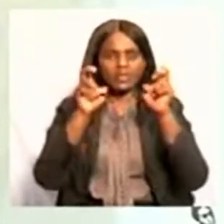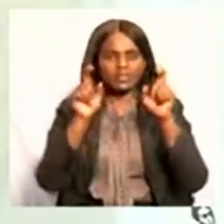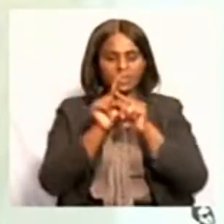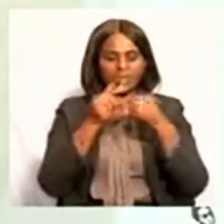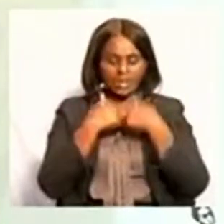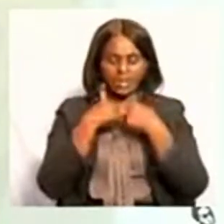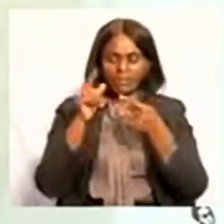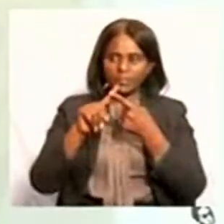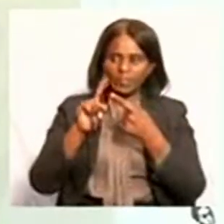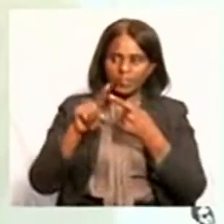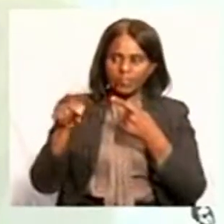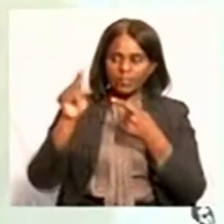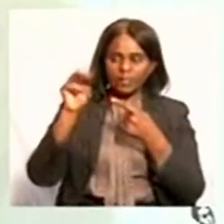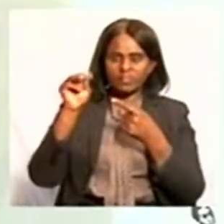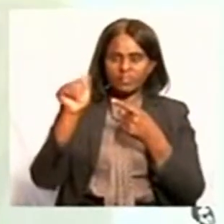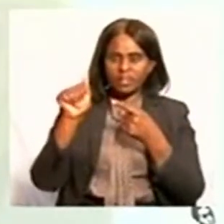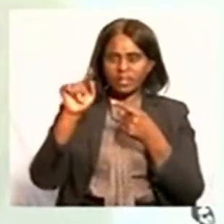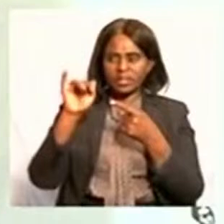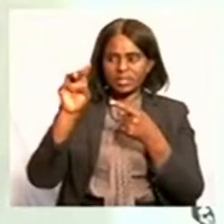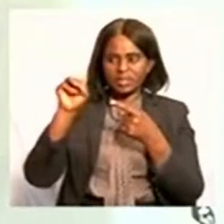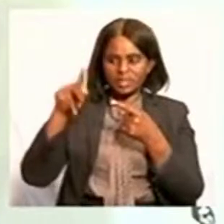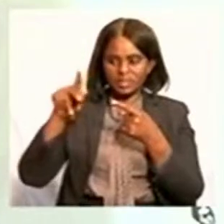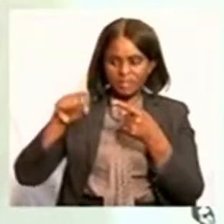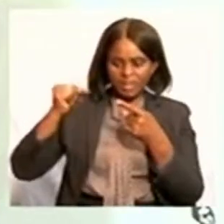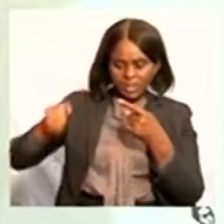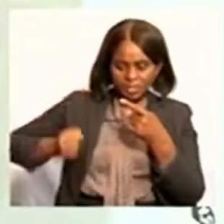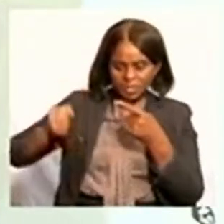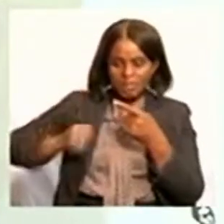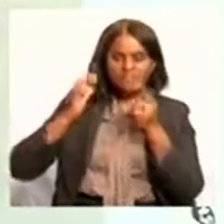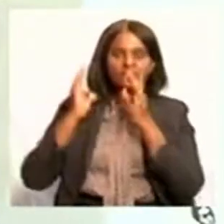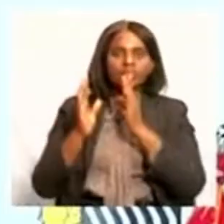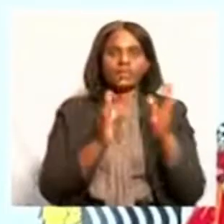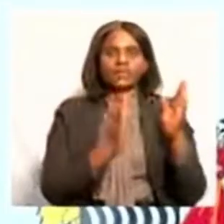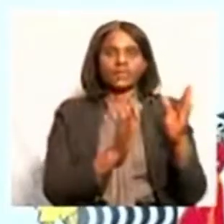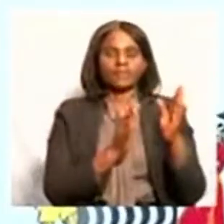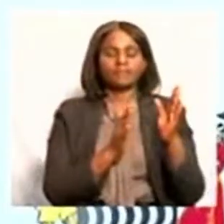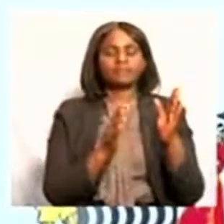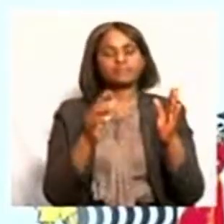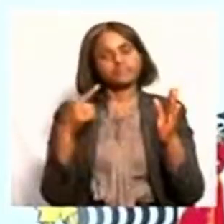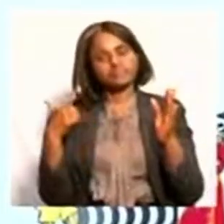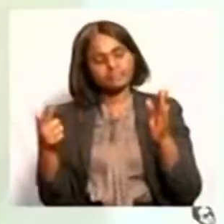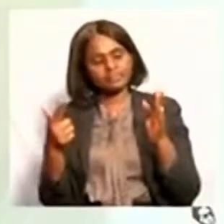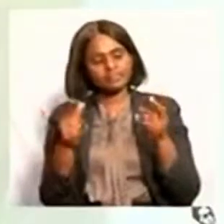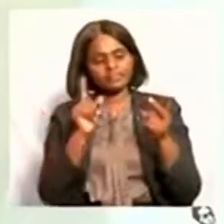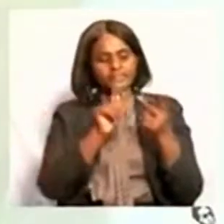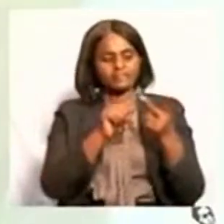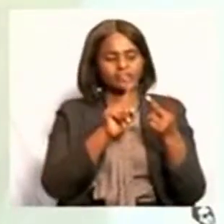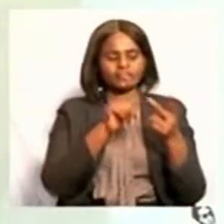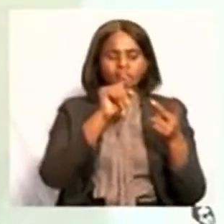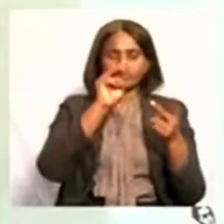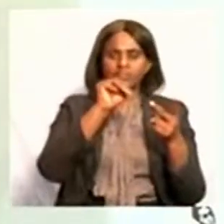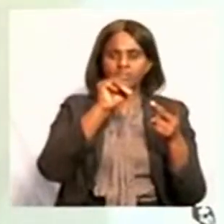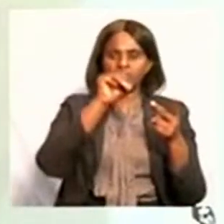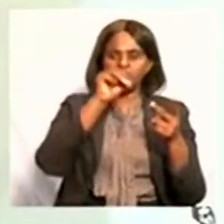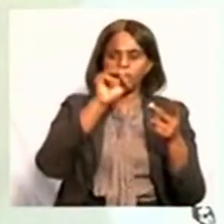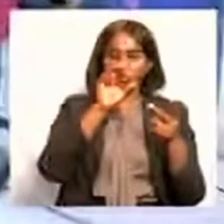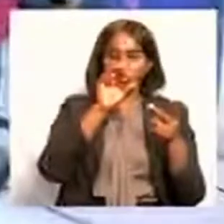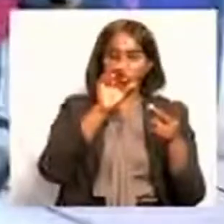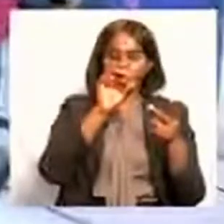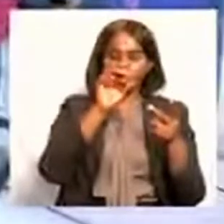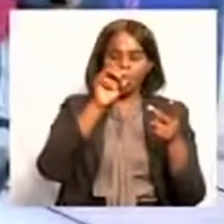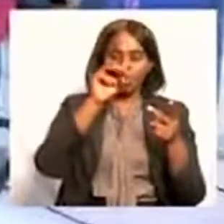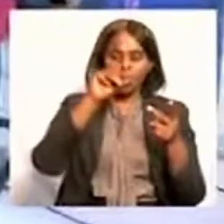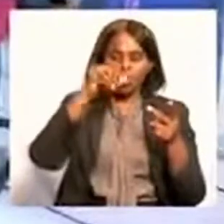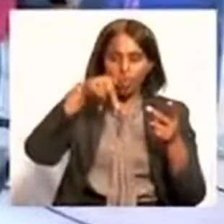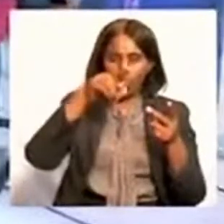Ms. Cynthia Matimba, who's the Chief Planner from the Office of the Auditor General, who's on my immediate left, and also Mr. Bonwe Mpofu, Director